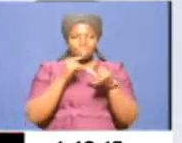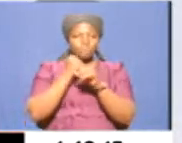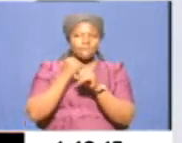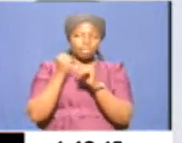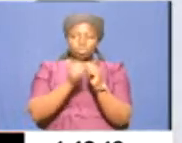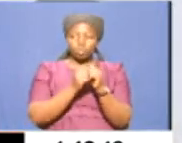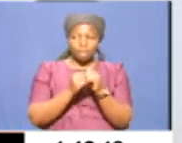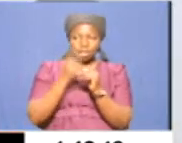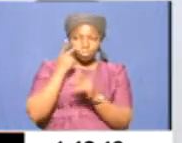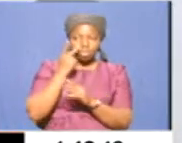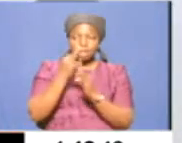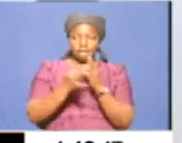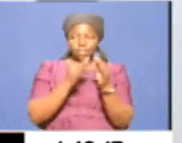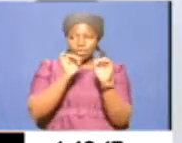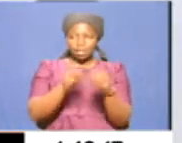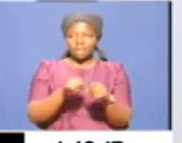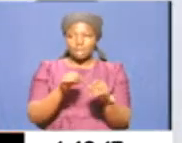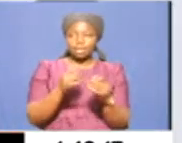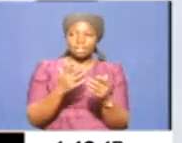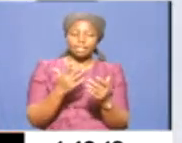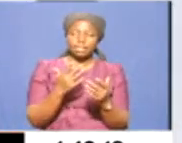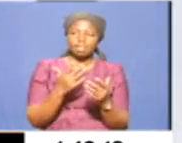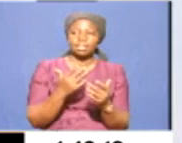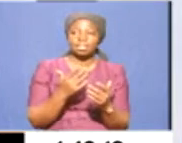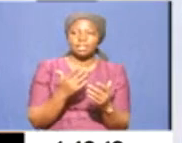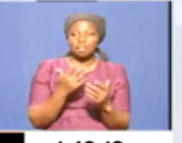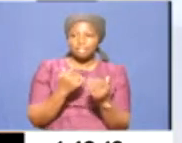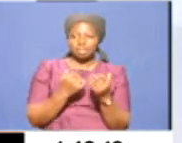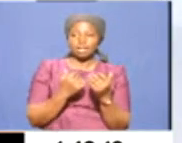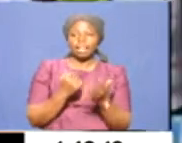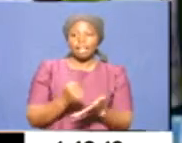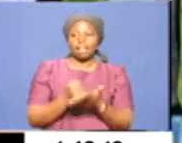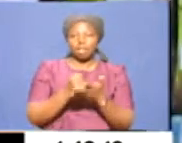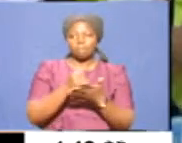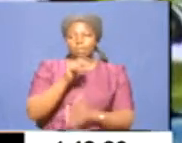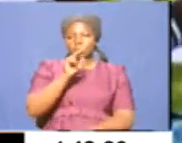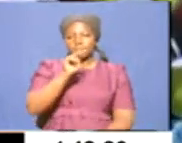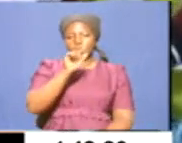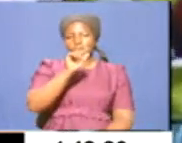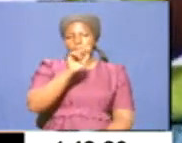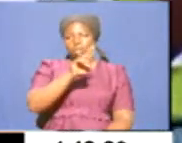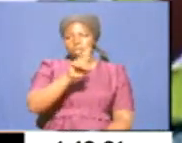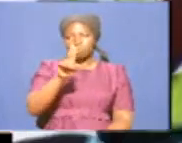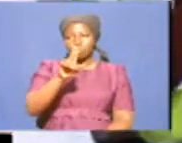see whether we can also deliver for Masumba Ngu residents.